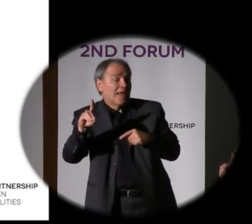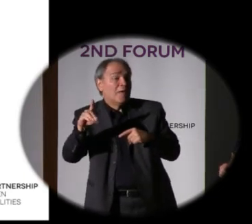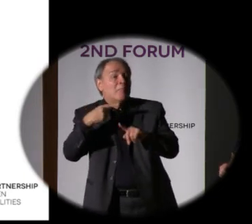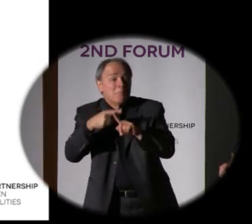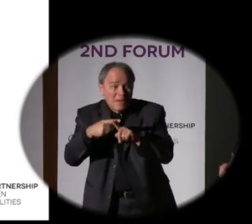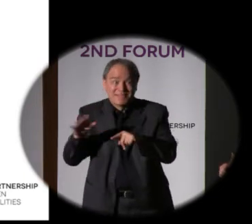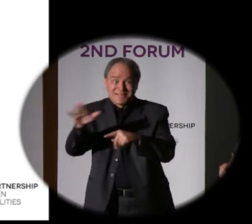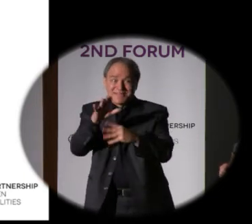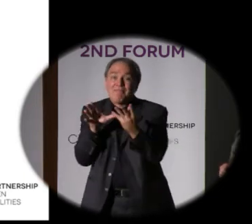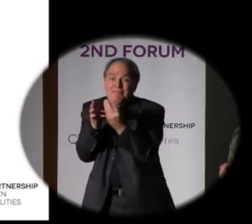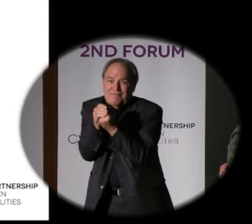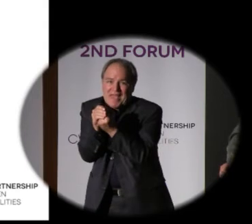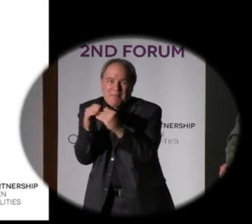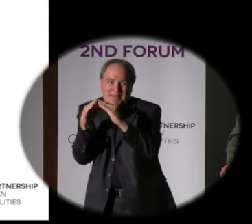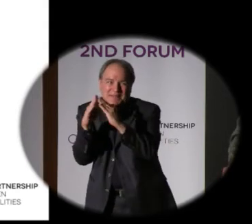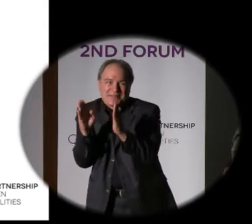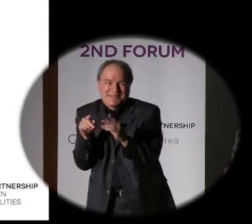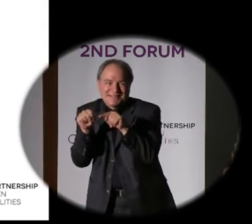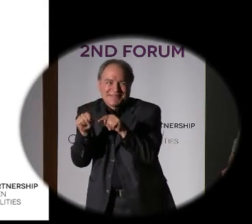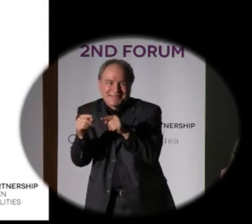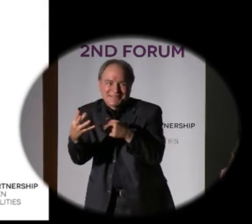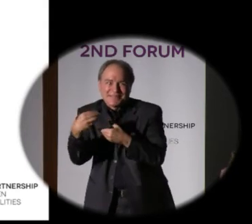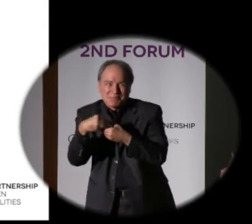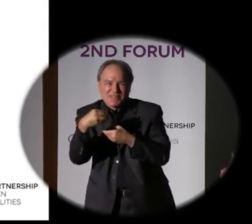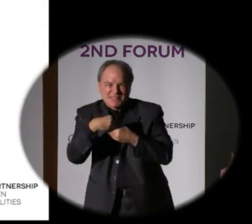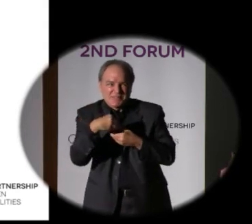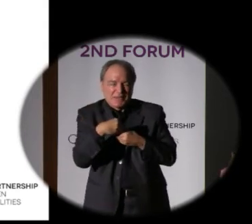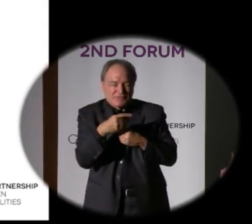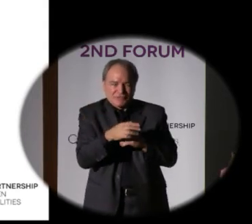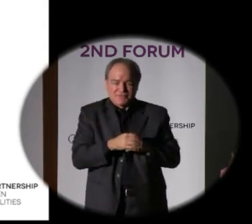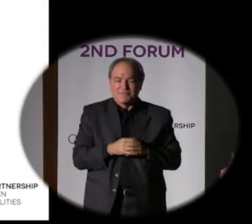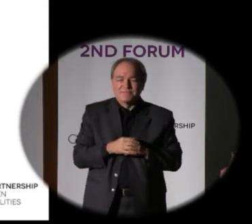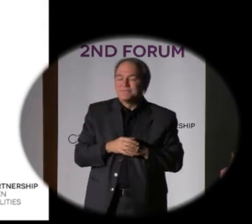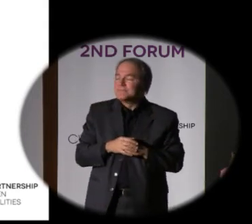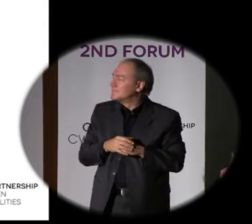their families as part of the participation. Next slide.